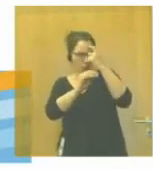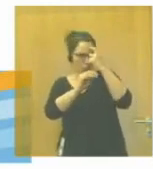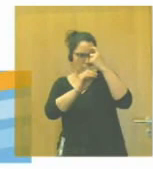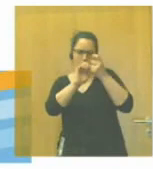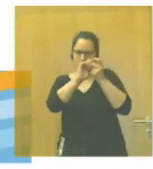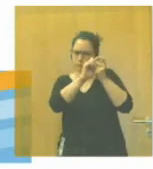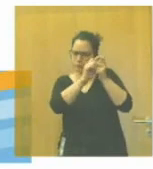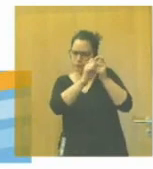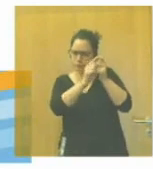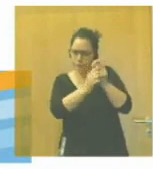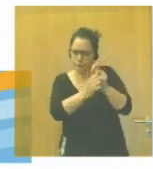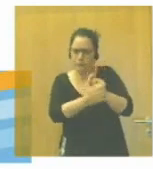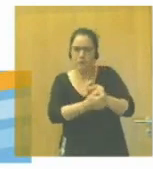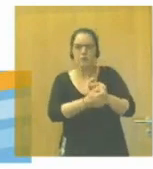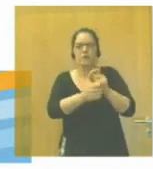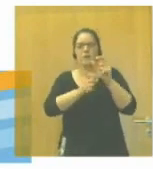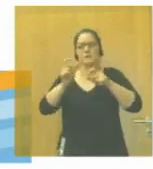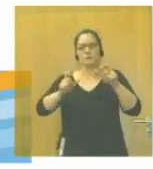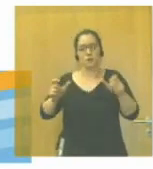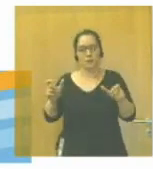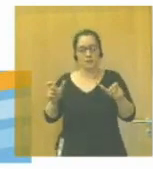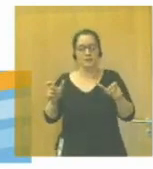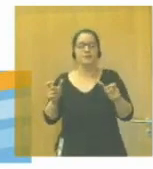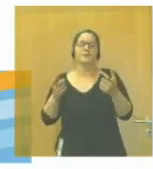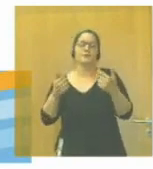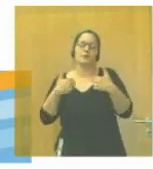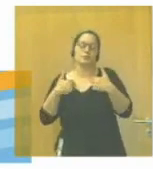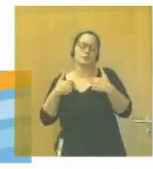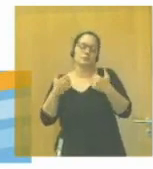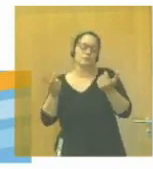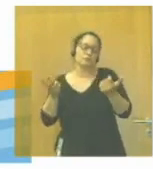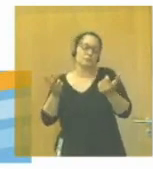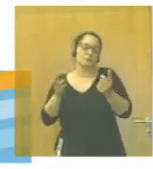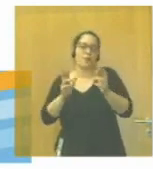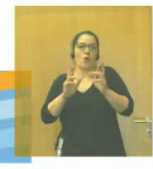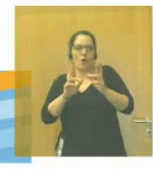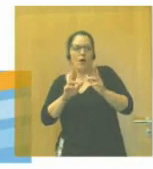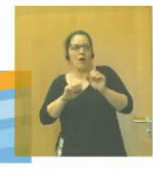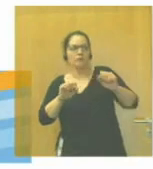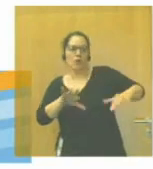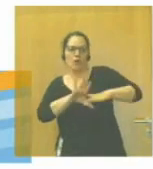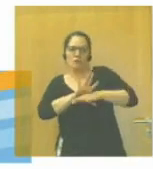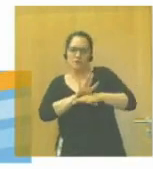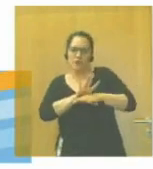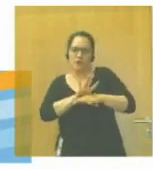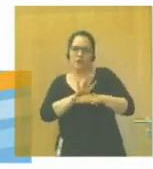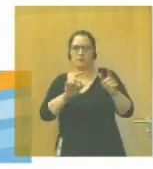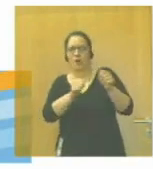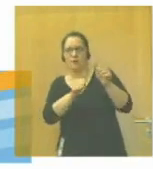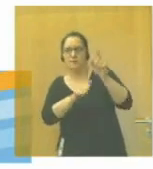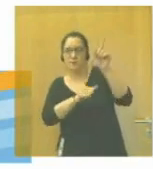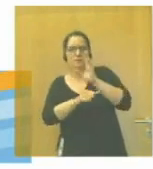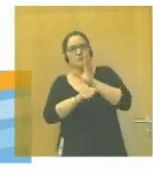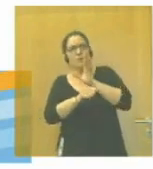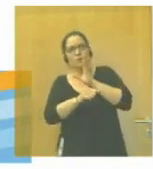say is applicable in the United States, and if I hope it's applicable here, or at least there'll be some nuggets about what I say